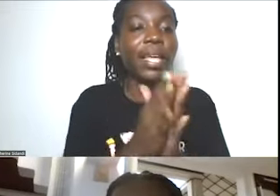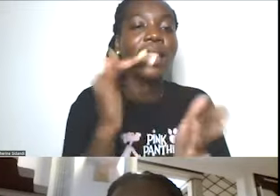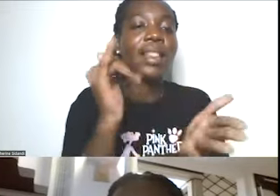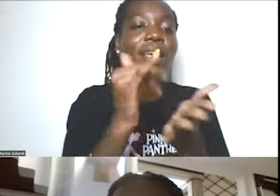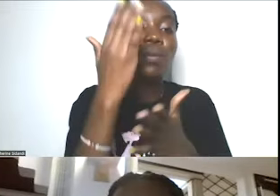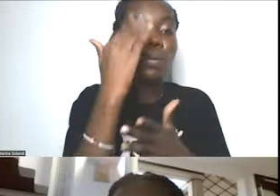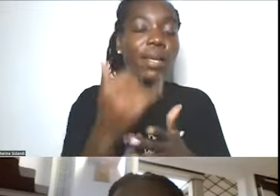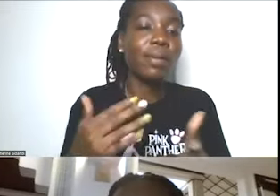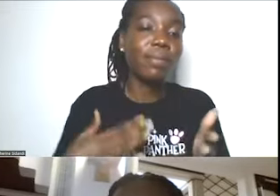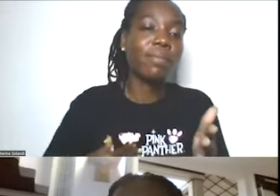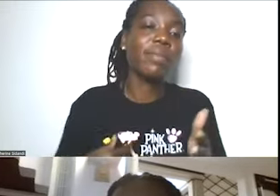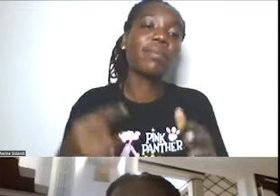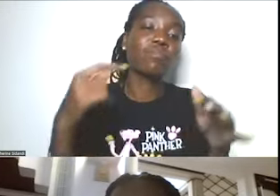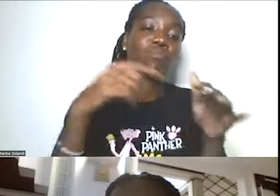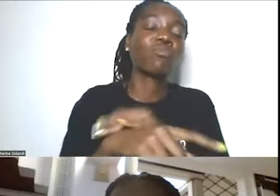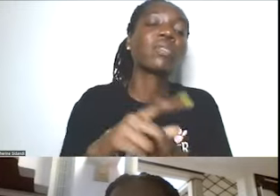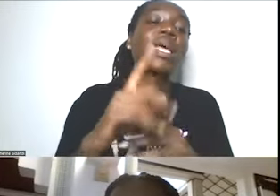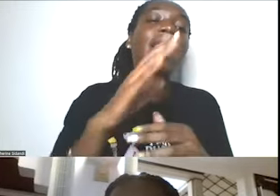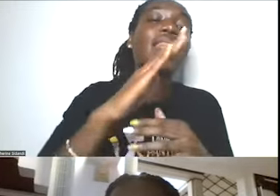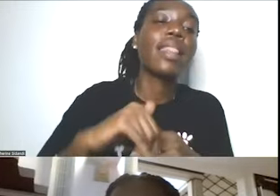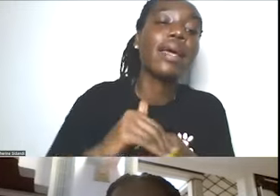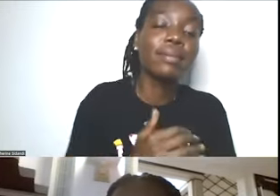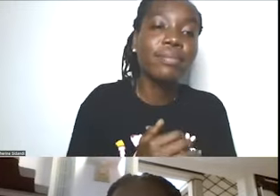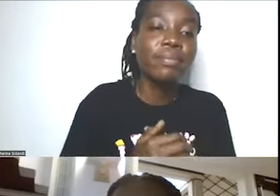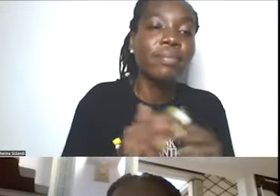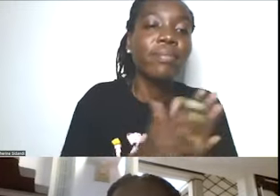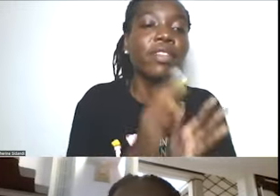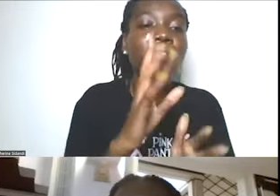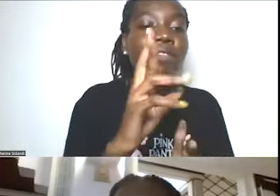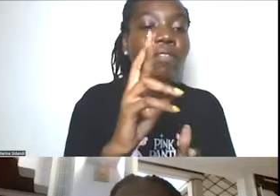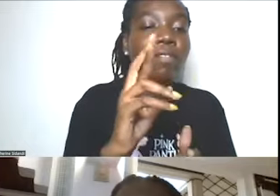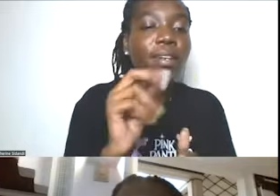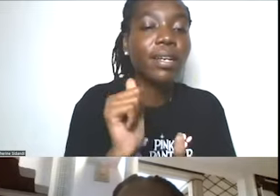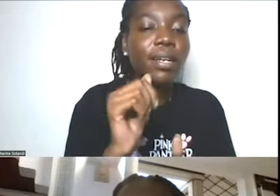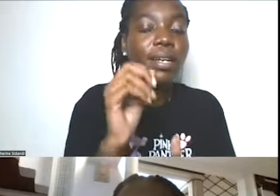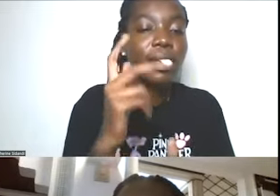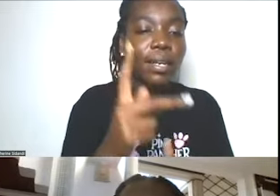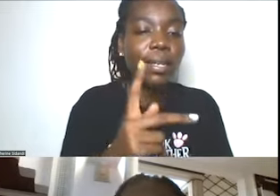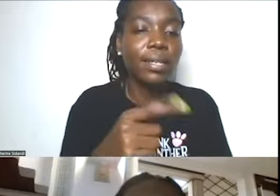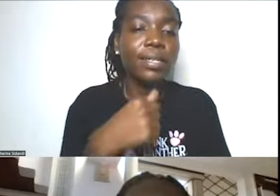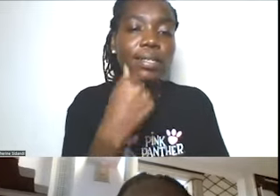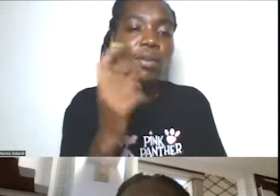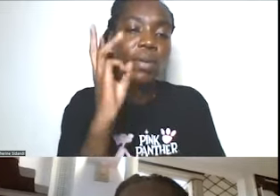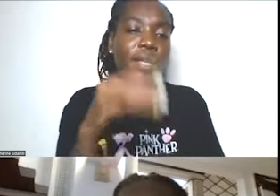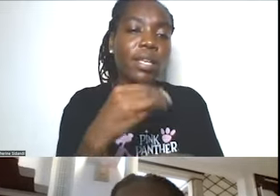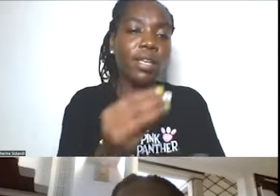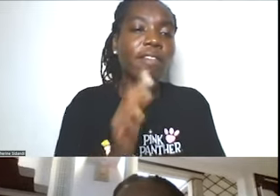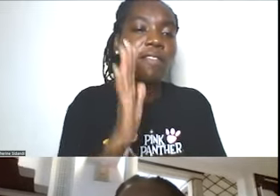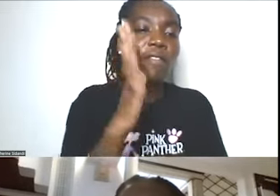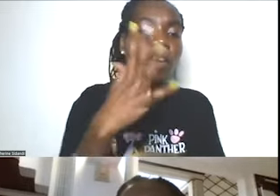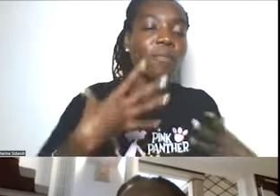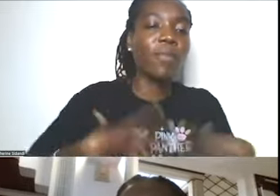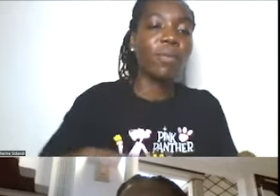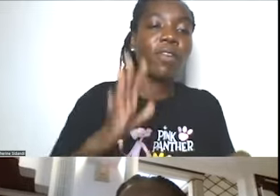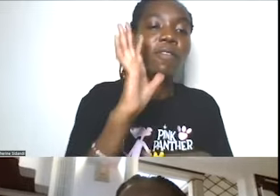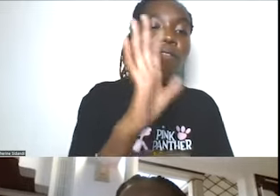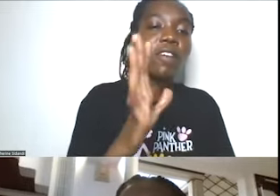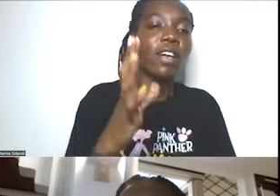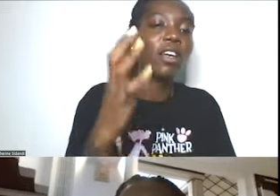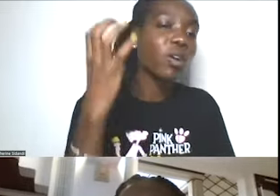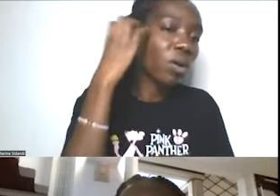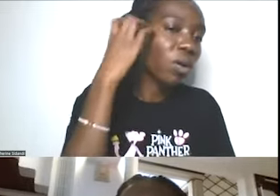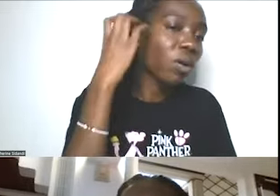a bit late. So Frank is texting me saying, I will give 5 people 5 courses for free. So 5 of you need to get